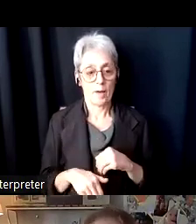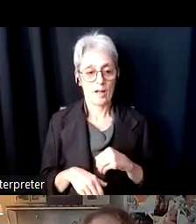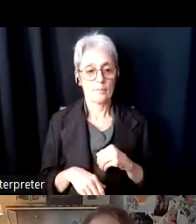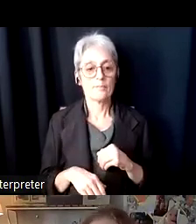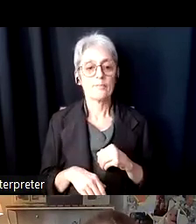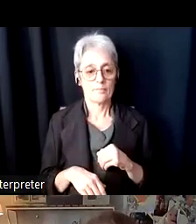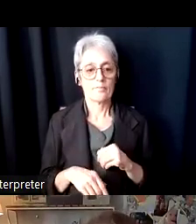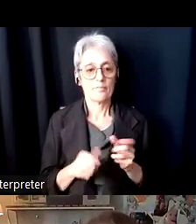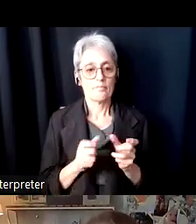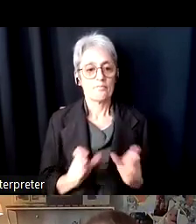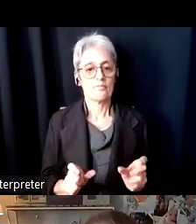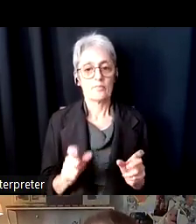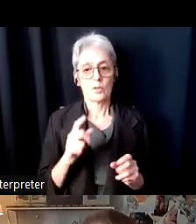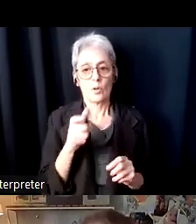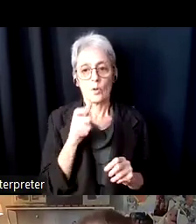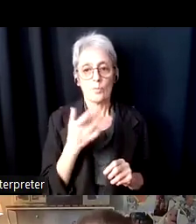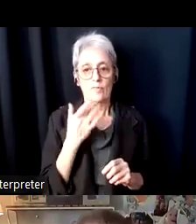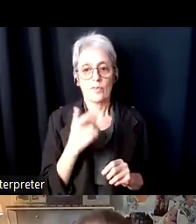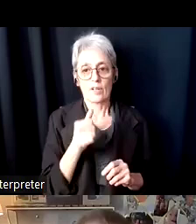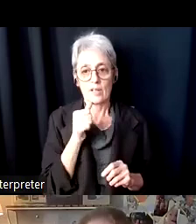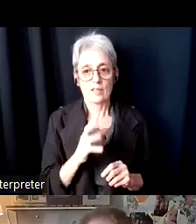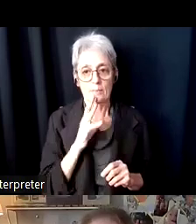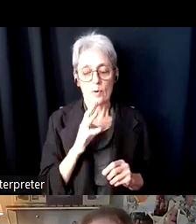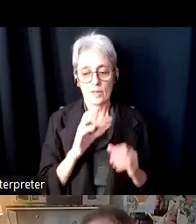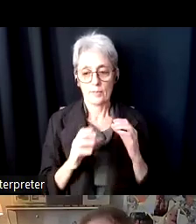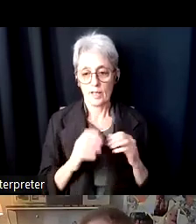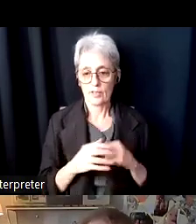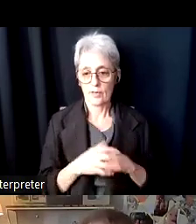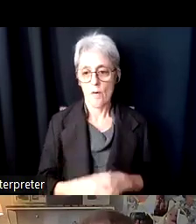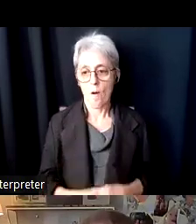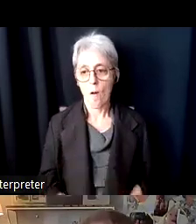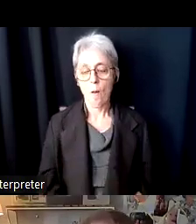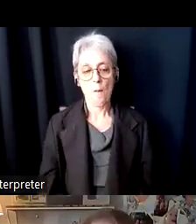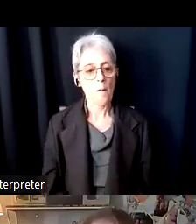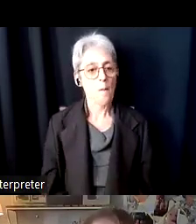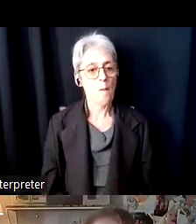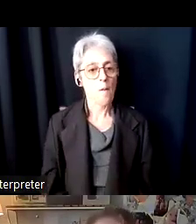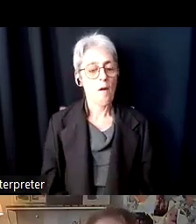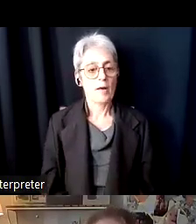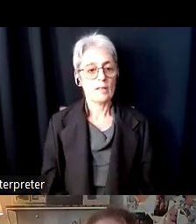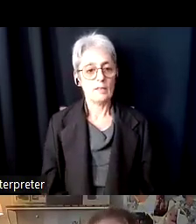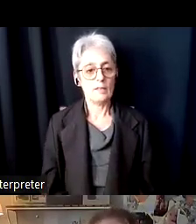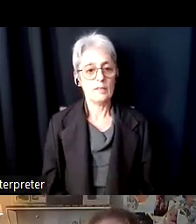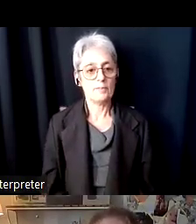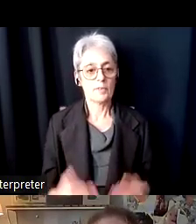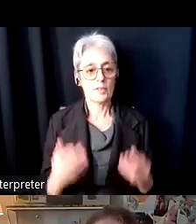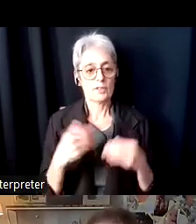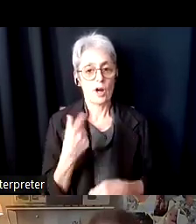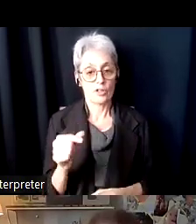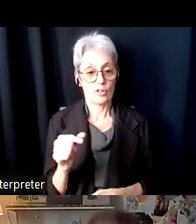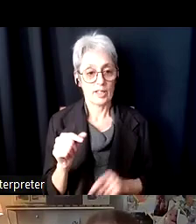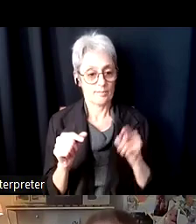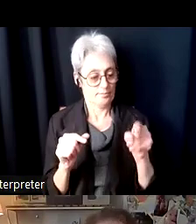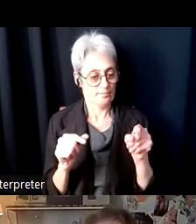breakdown for those who prefer non-spoken forms of communication. So as you can see, the dark green here shows the percent who say they mostly make